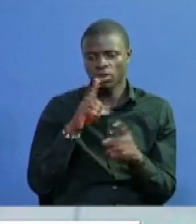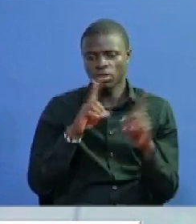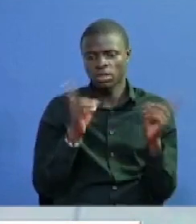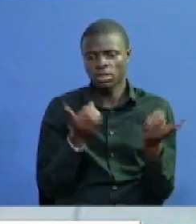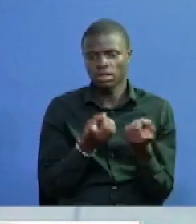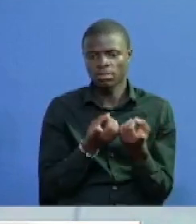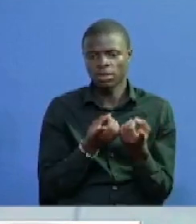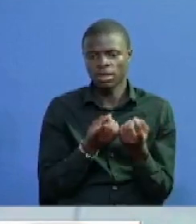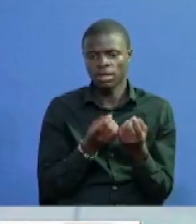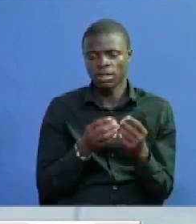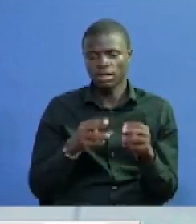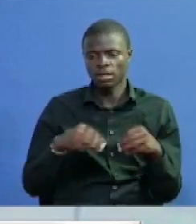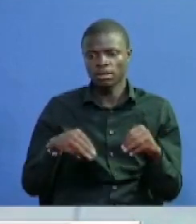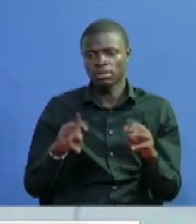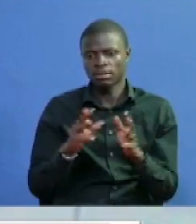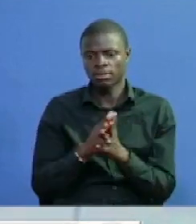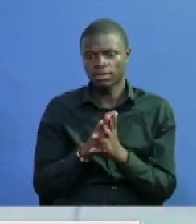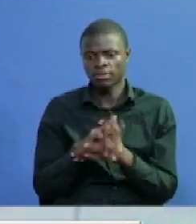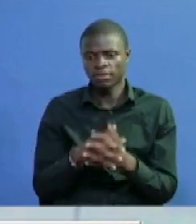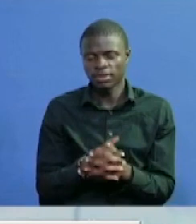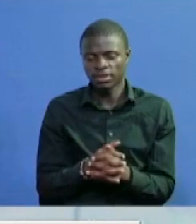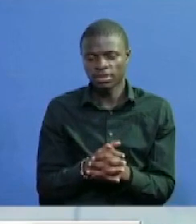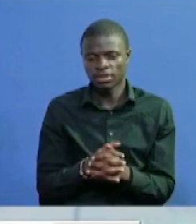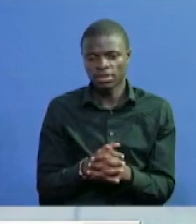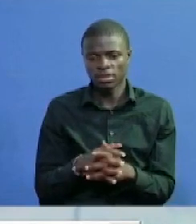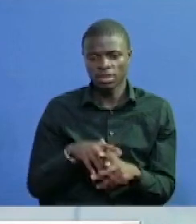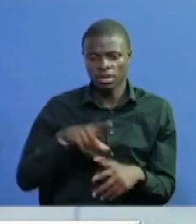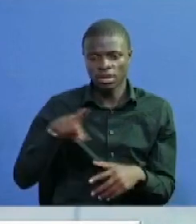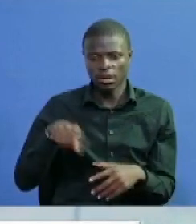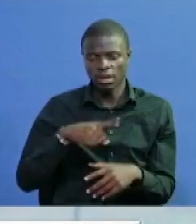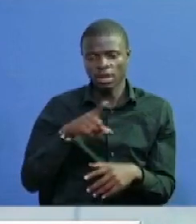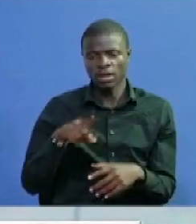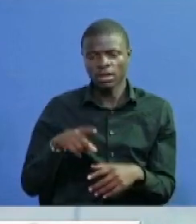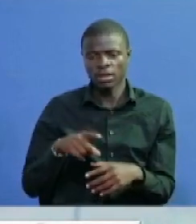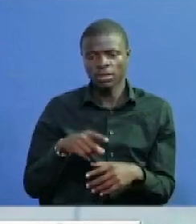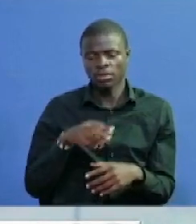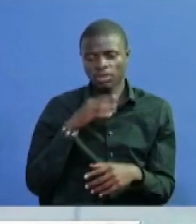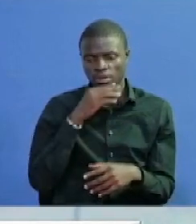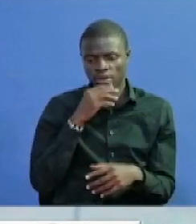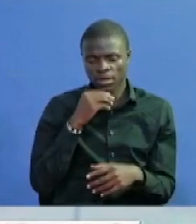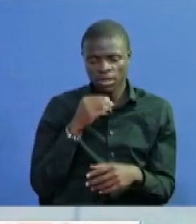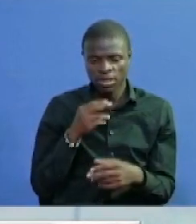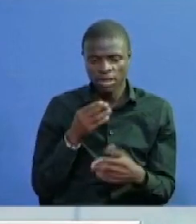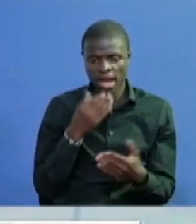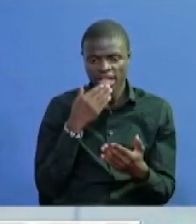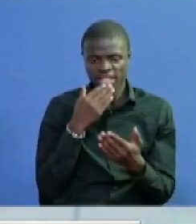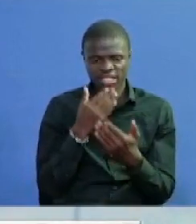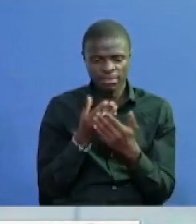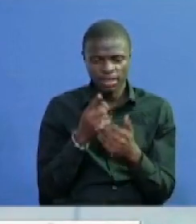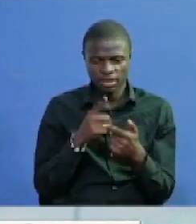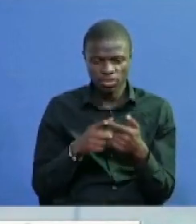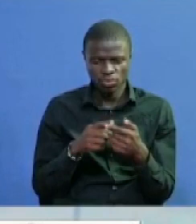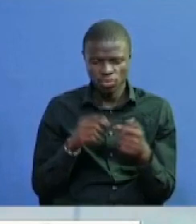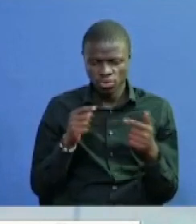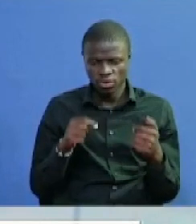and Democracy, revolving around the leadership of Raila ODINGA, agreed to sit down, and those discussions